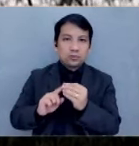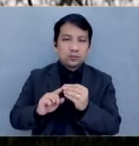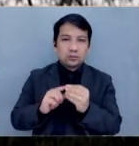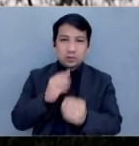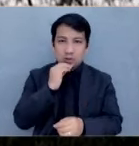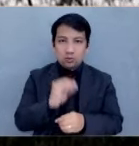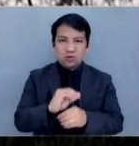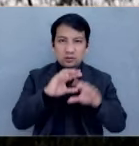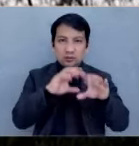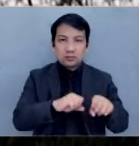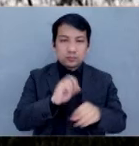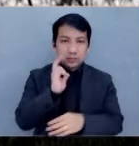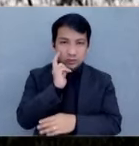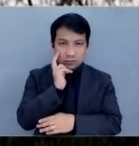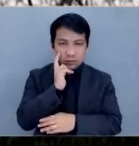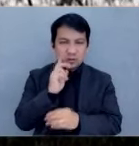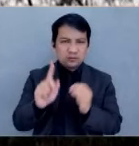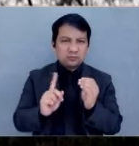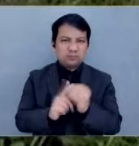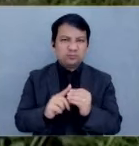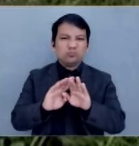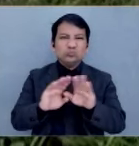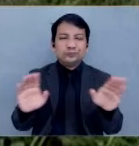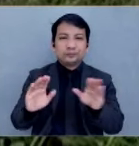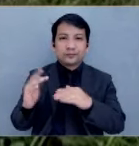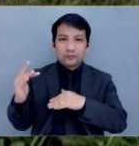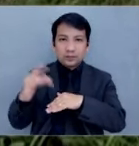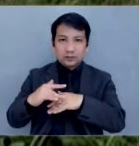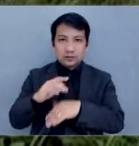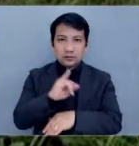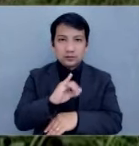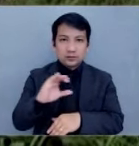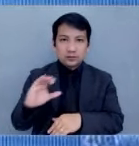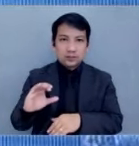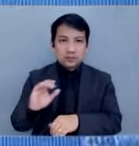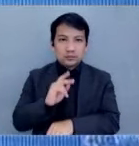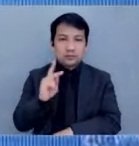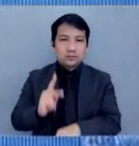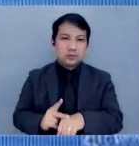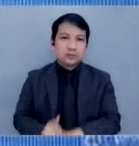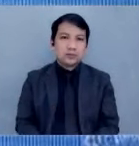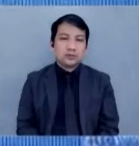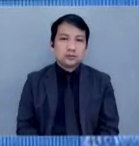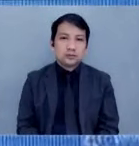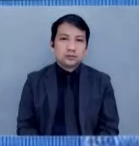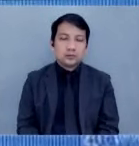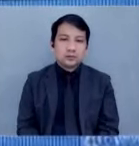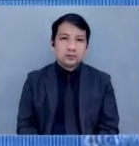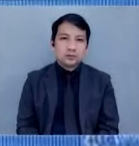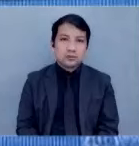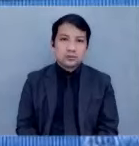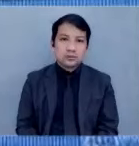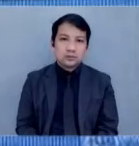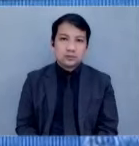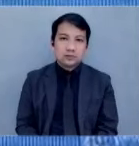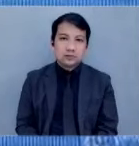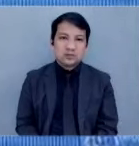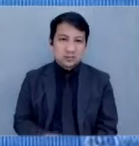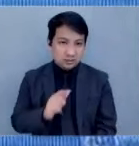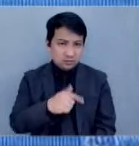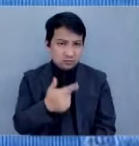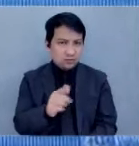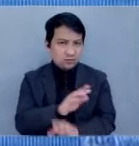Duterte. Giit niya, walang jurisdiction ng ICC sa Pilipinas. Will the Philippine government hand them over if the ICC... We don't